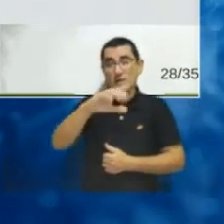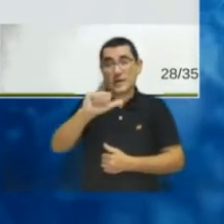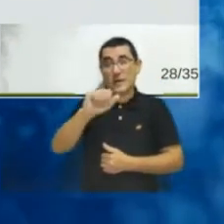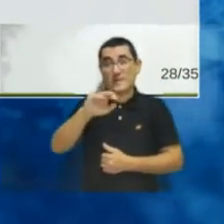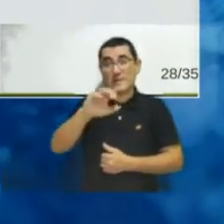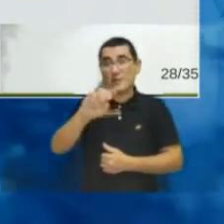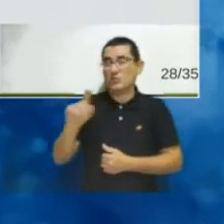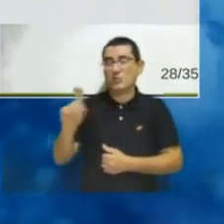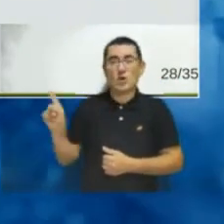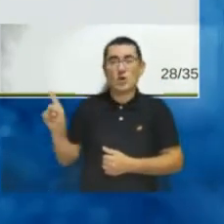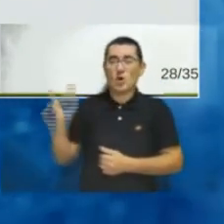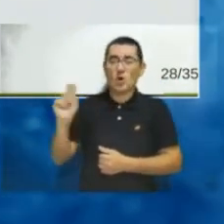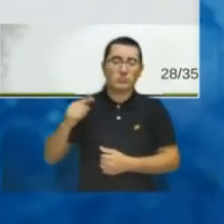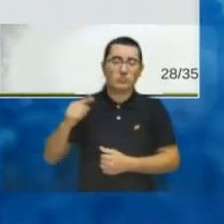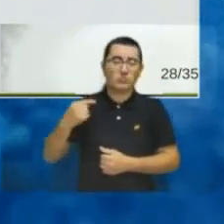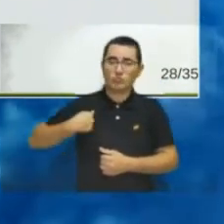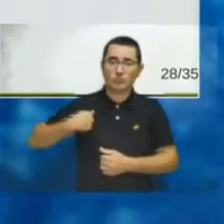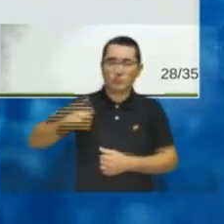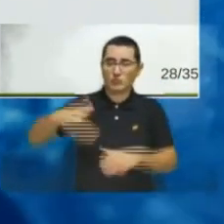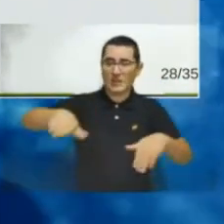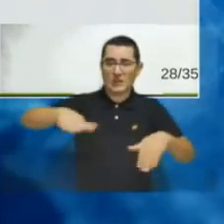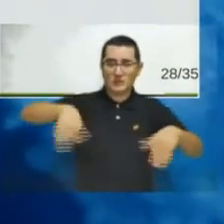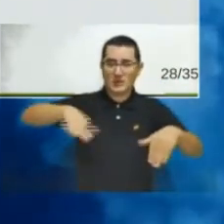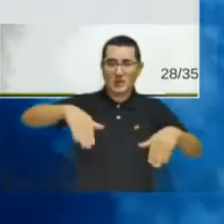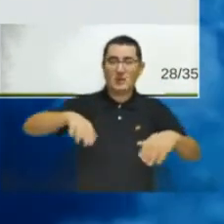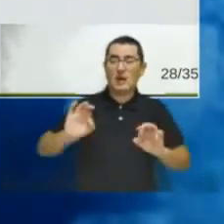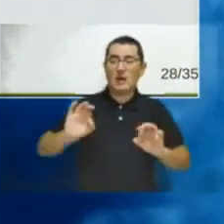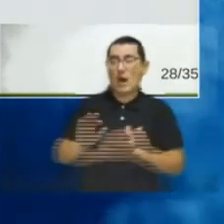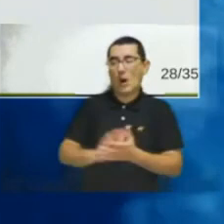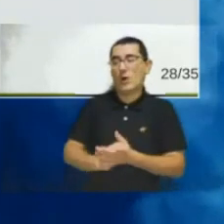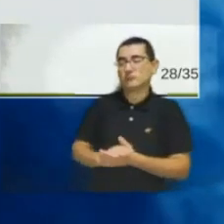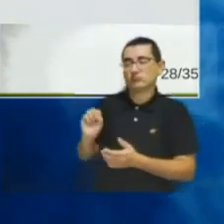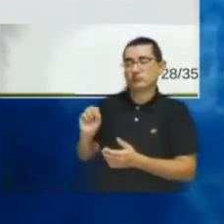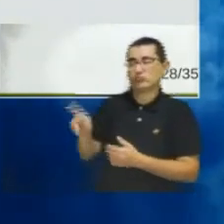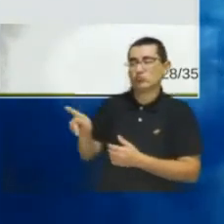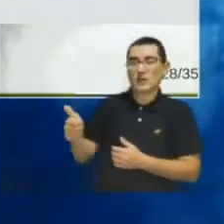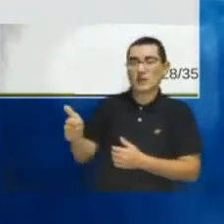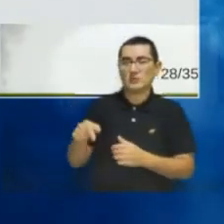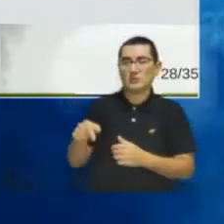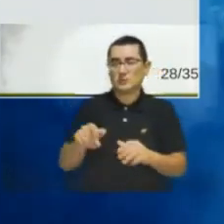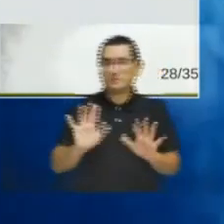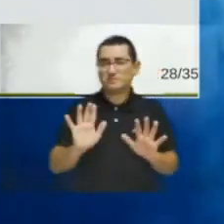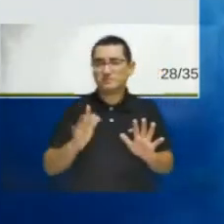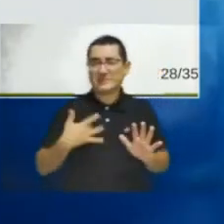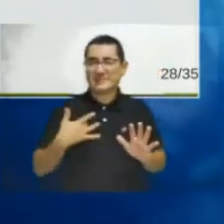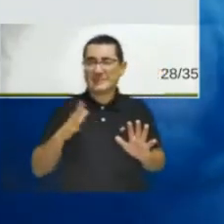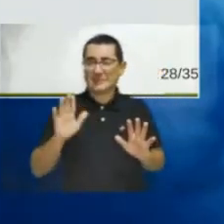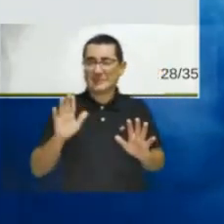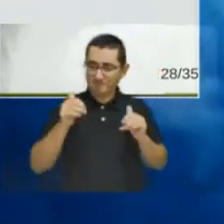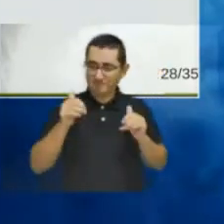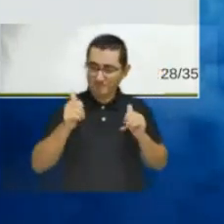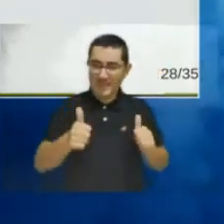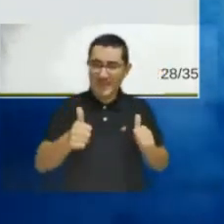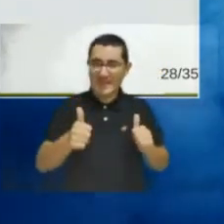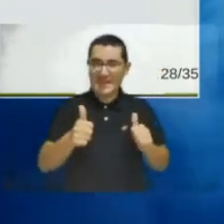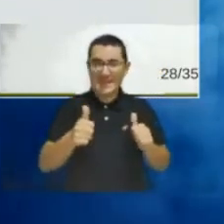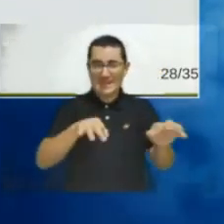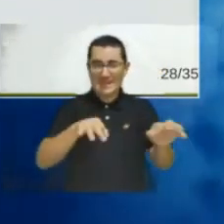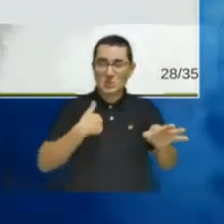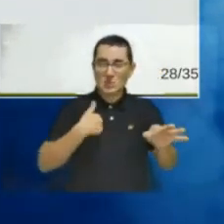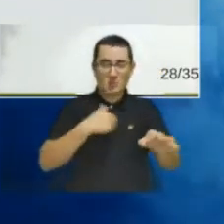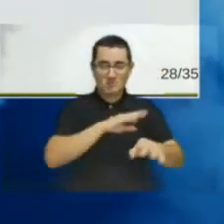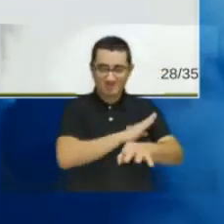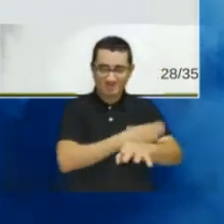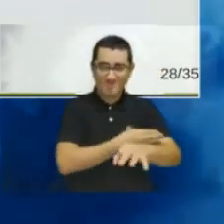No, Juan Camilo no está. No, Juan Camilo is not with us, so please go ahead and give the results. And these results, really, I do not feel comfortable in presenting them. We